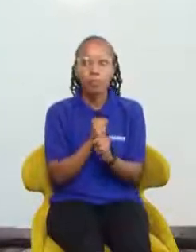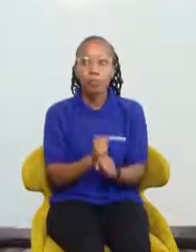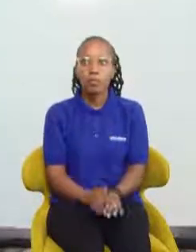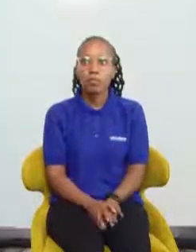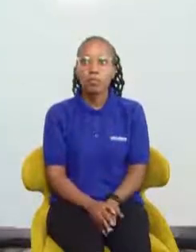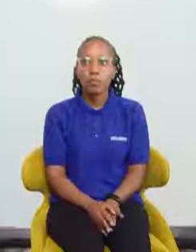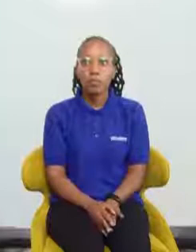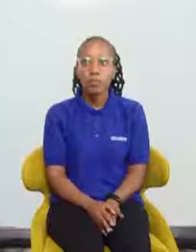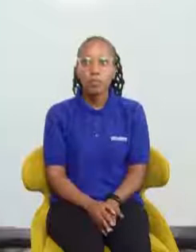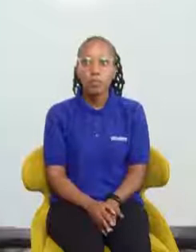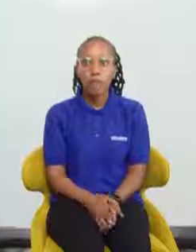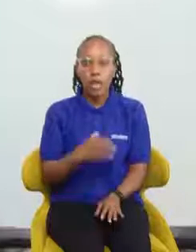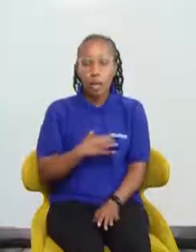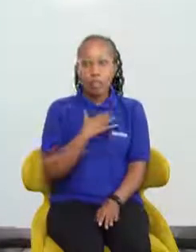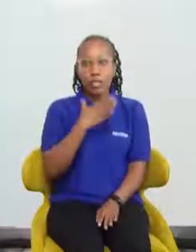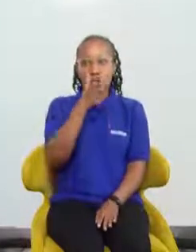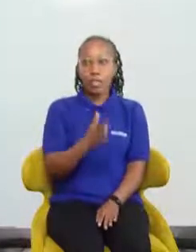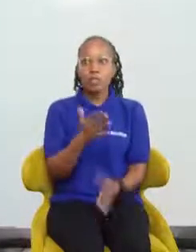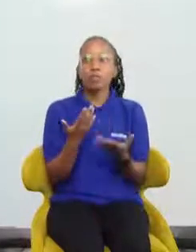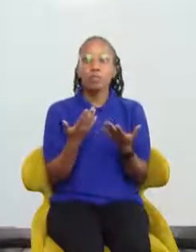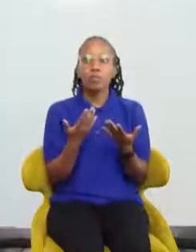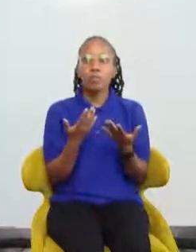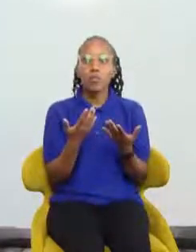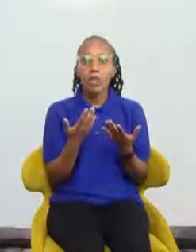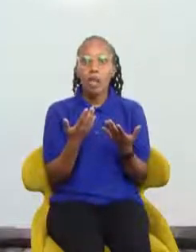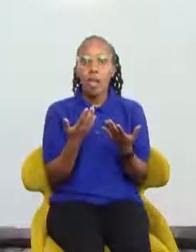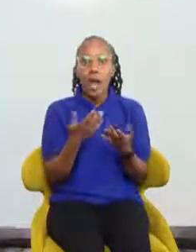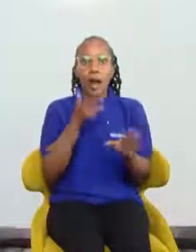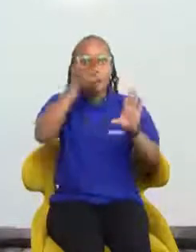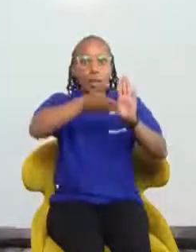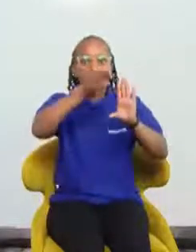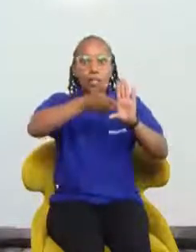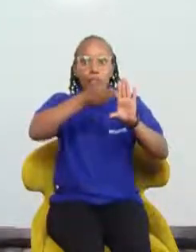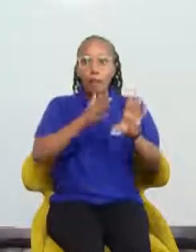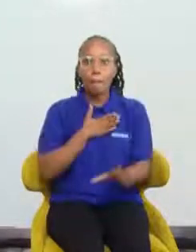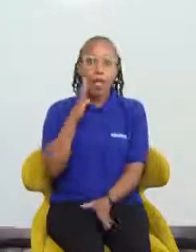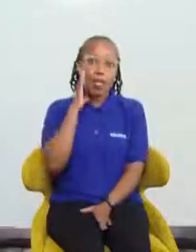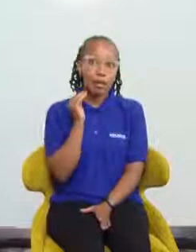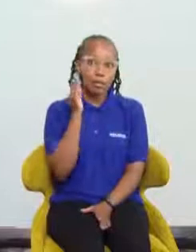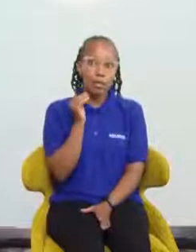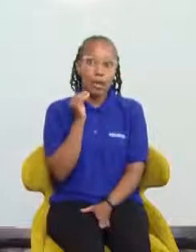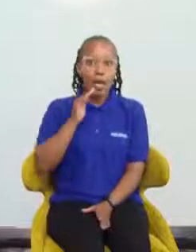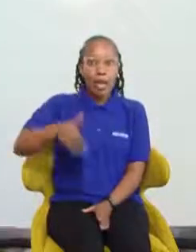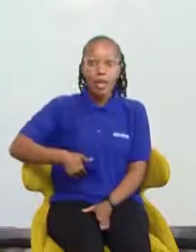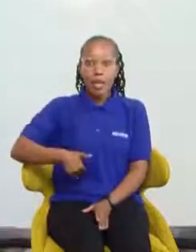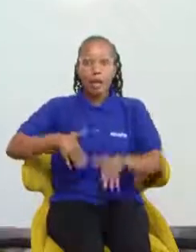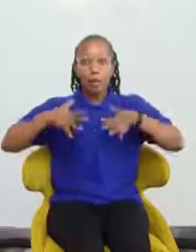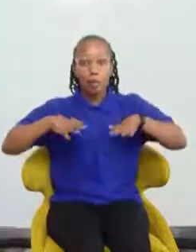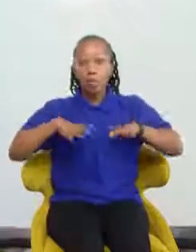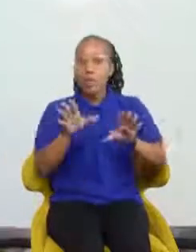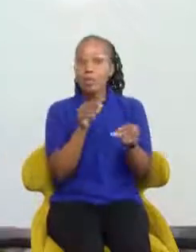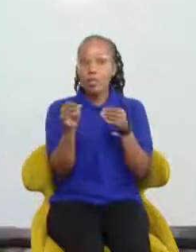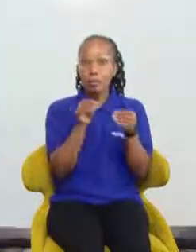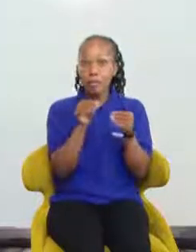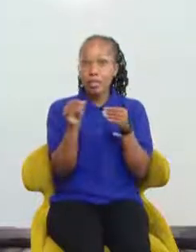Esteemed guests and participants, this is not just my experience. It's the experience of a lot of young people with disabilities across Africa